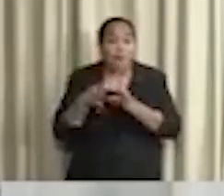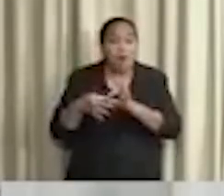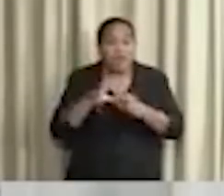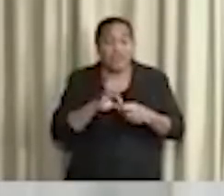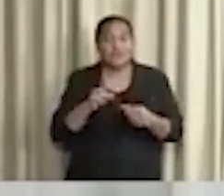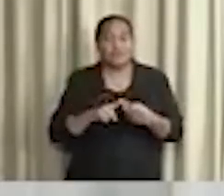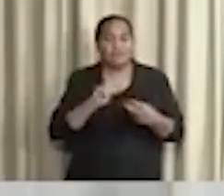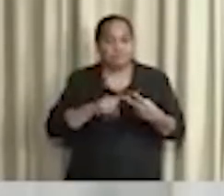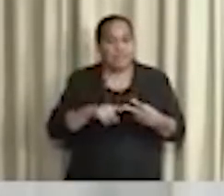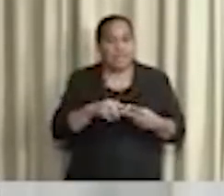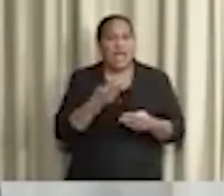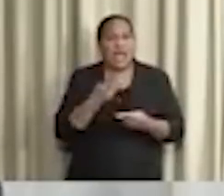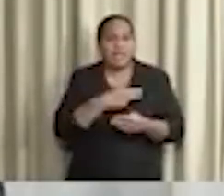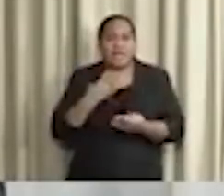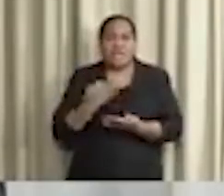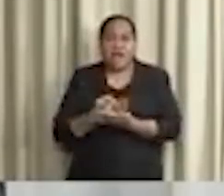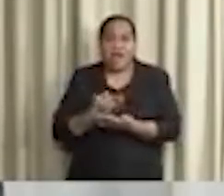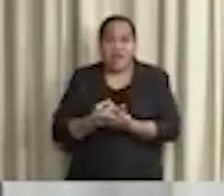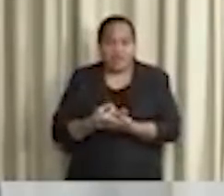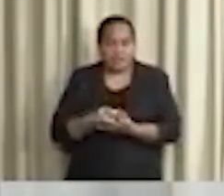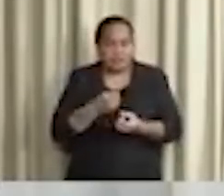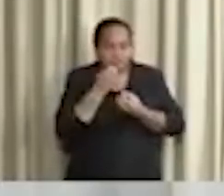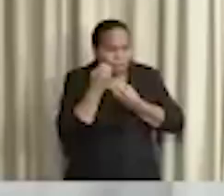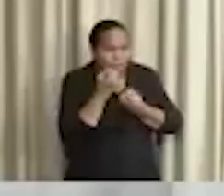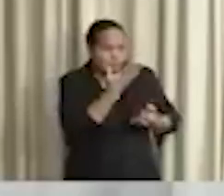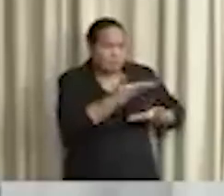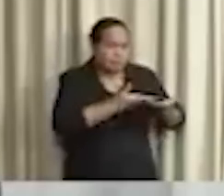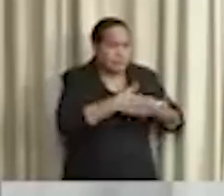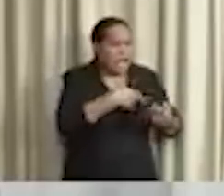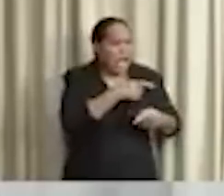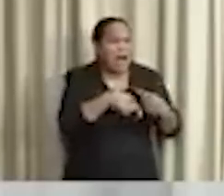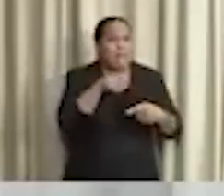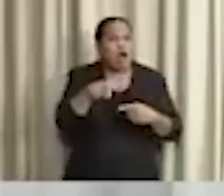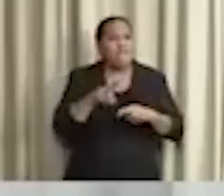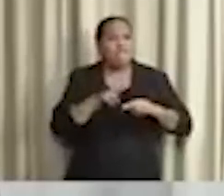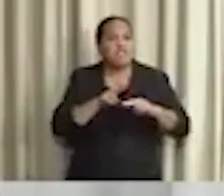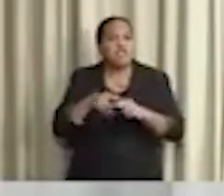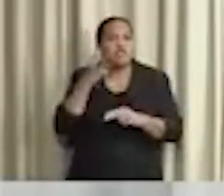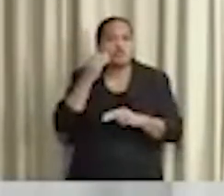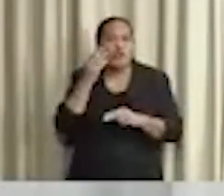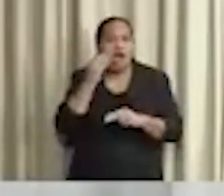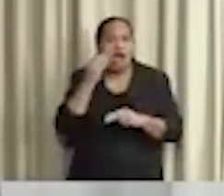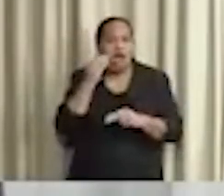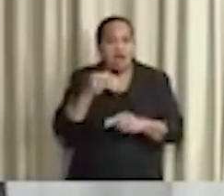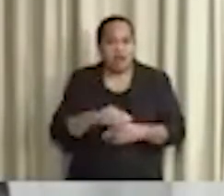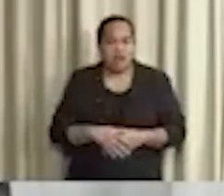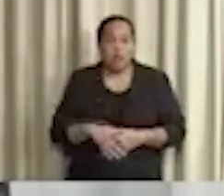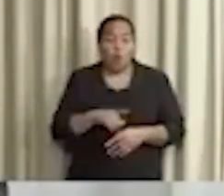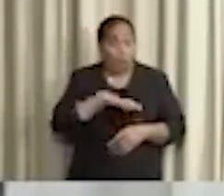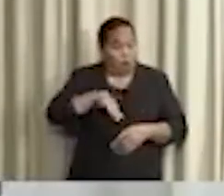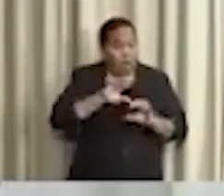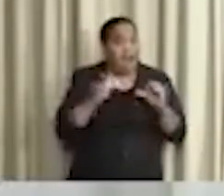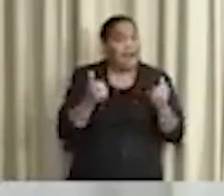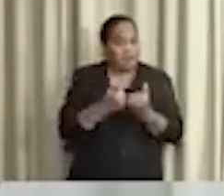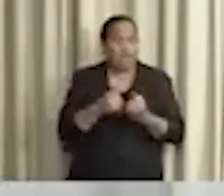for Finance briefed Cabinet on the status of the Fiji Sugar Corporation. It was agreed that all